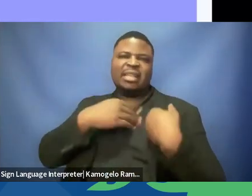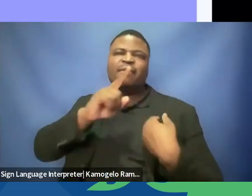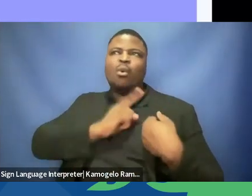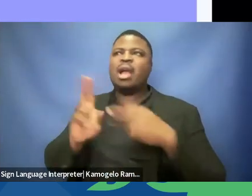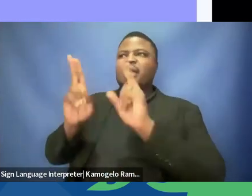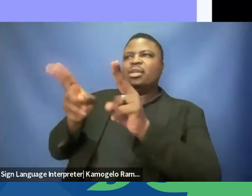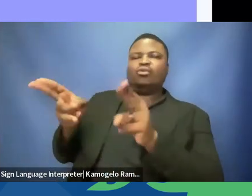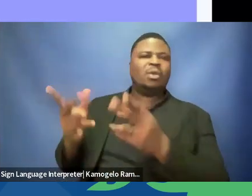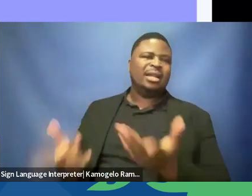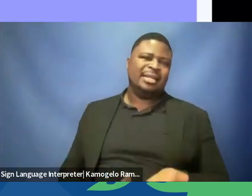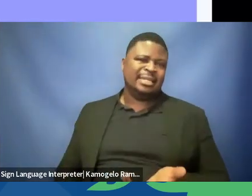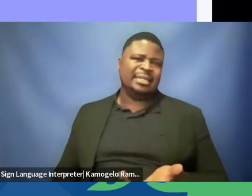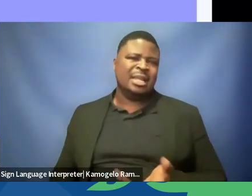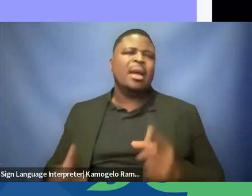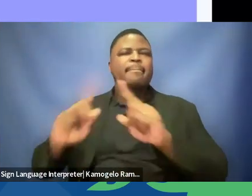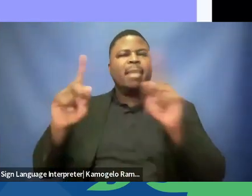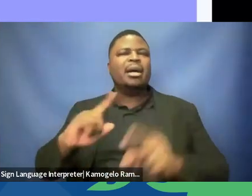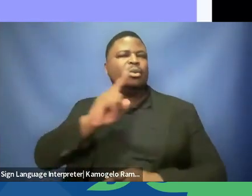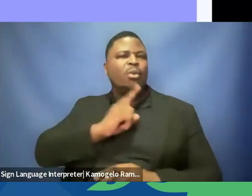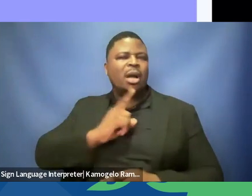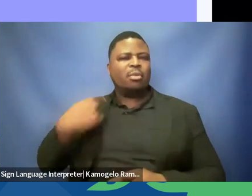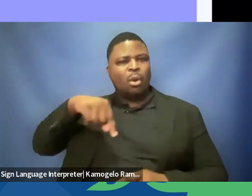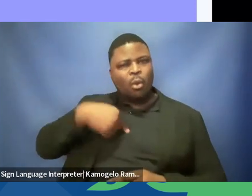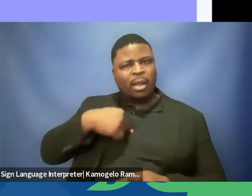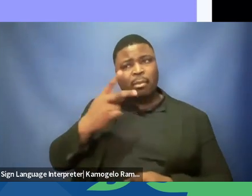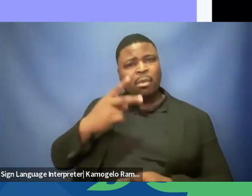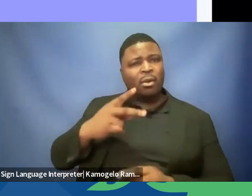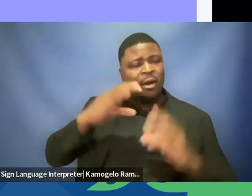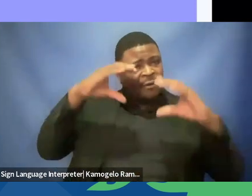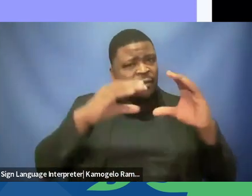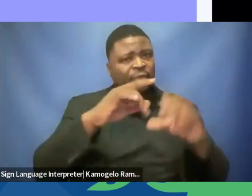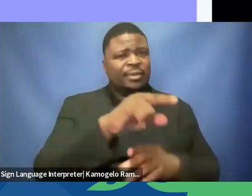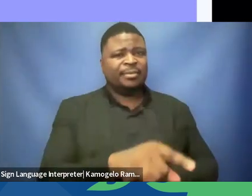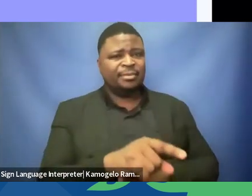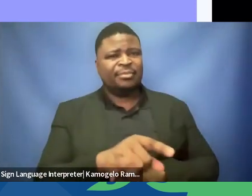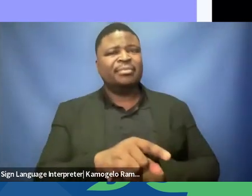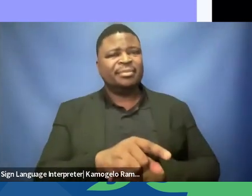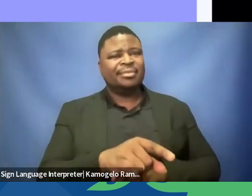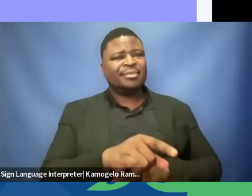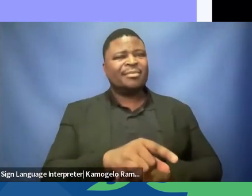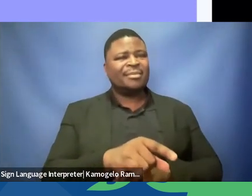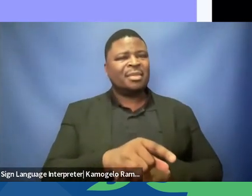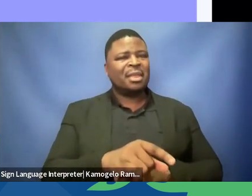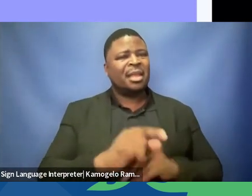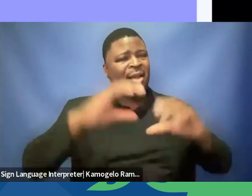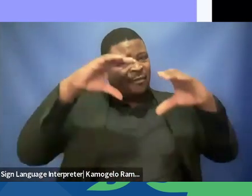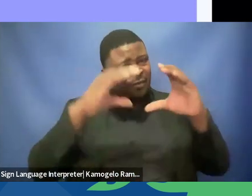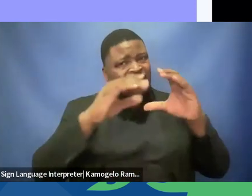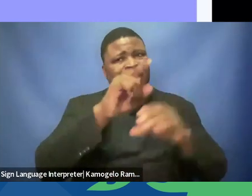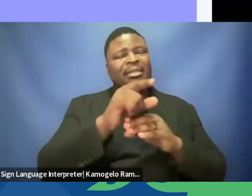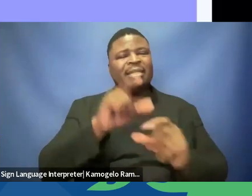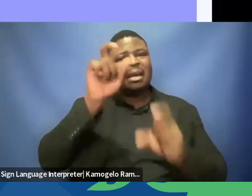why did we have to look into this? Existing harm reduction services are largely focusing on those who are using opioids and